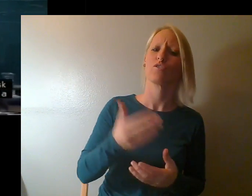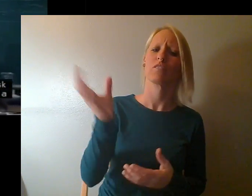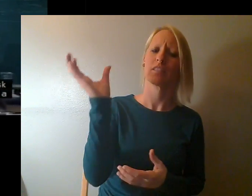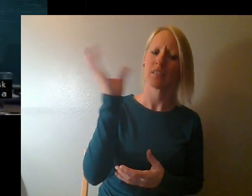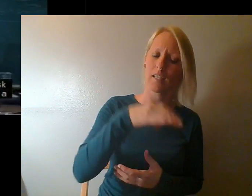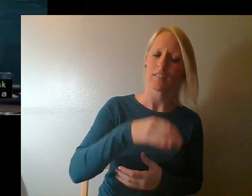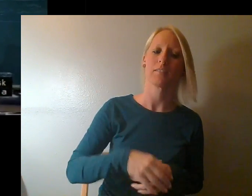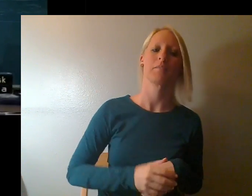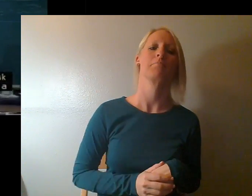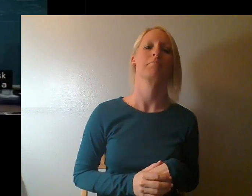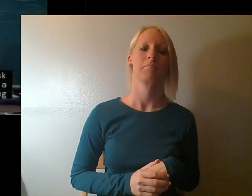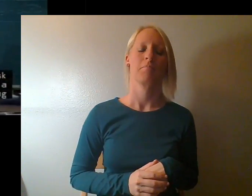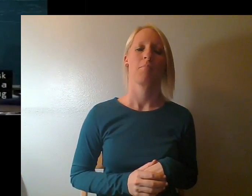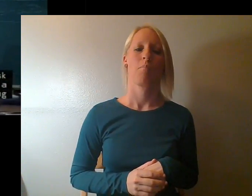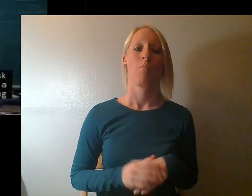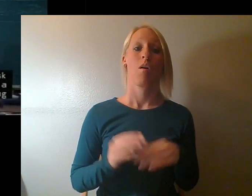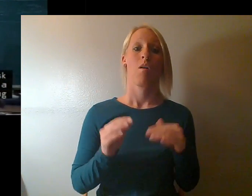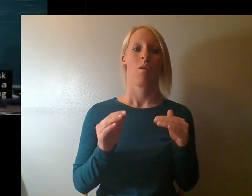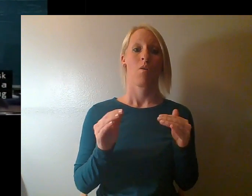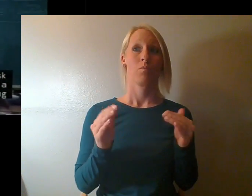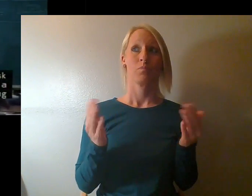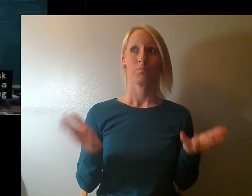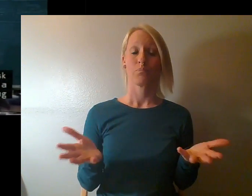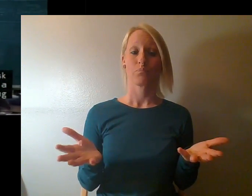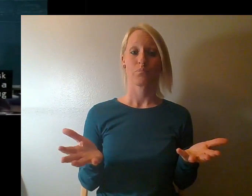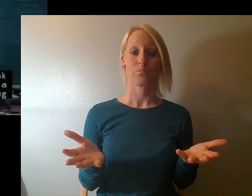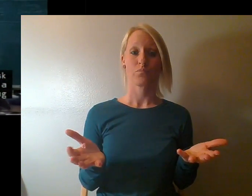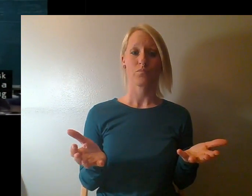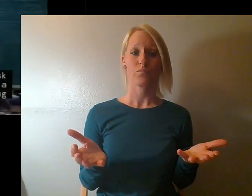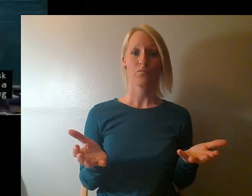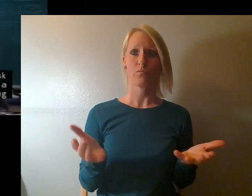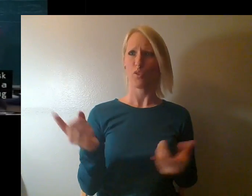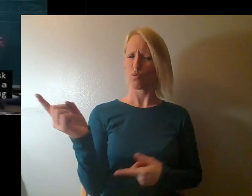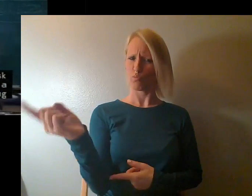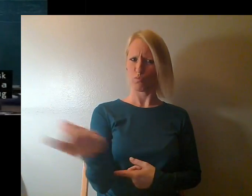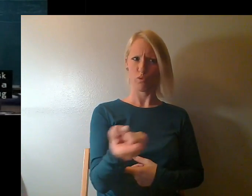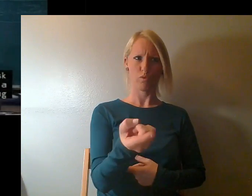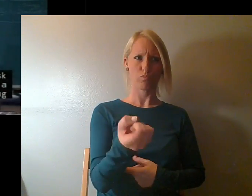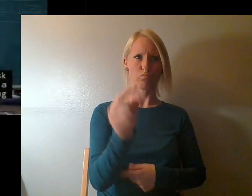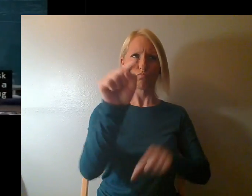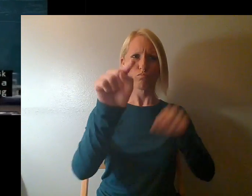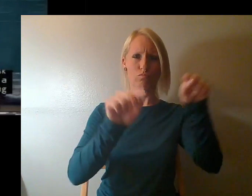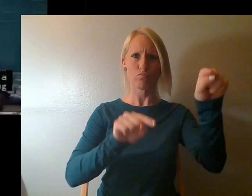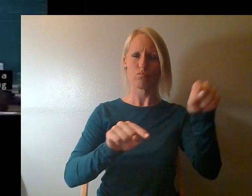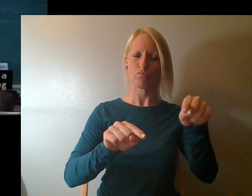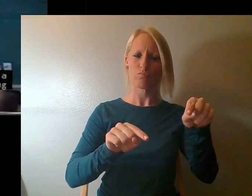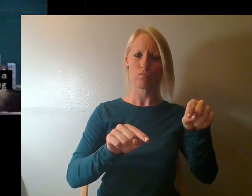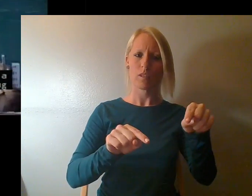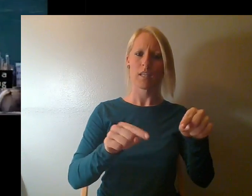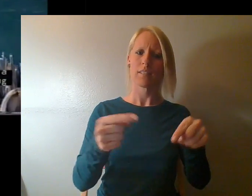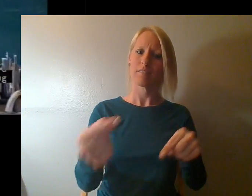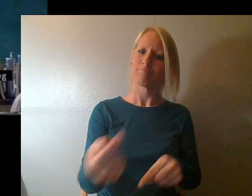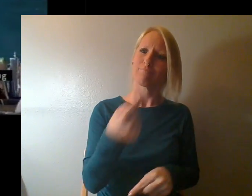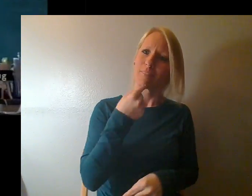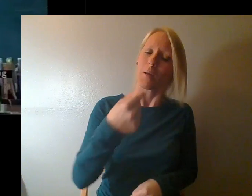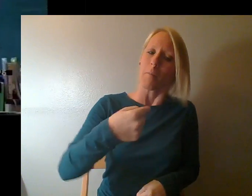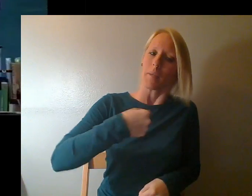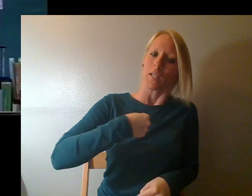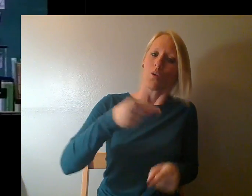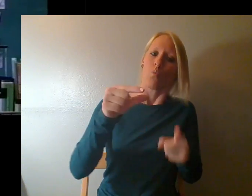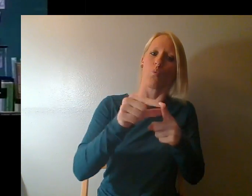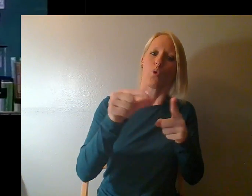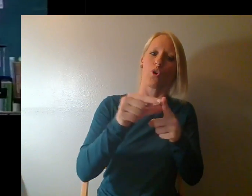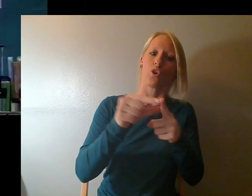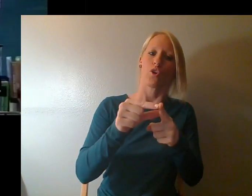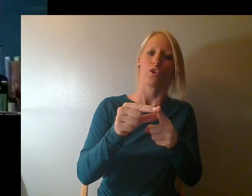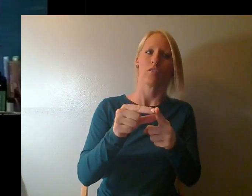Can somebody tell me a word to describe the putting together of things? In other words, how can you describe,